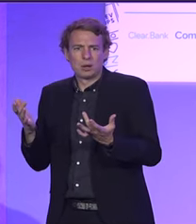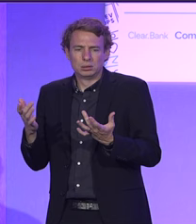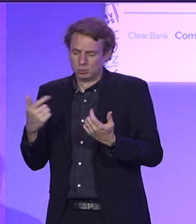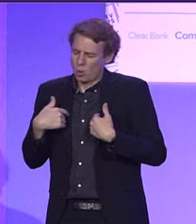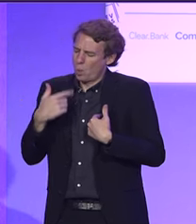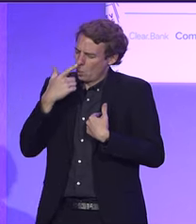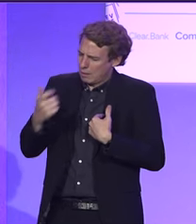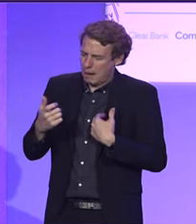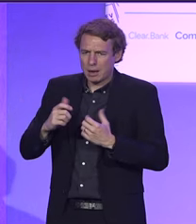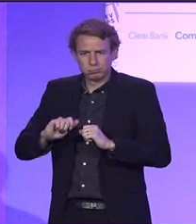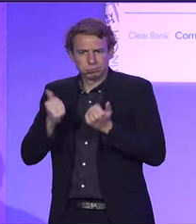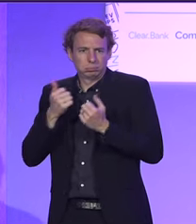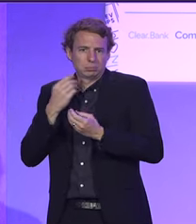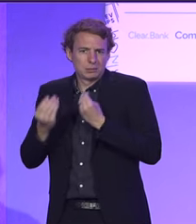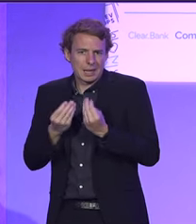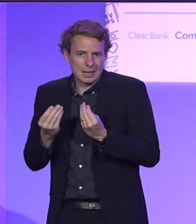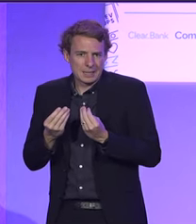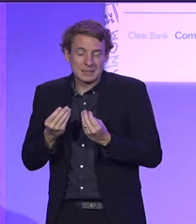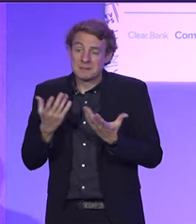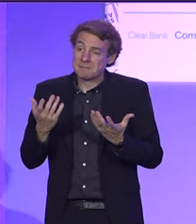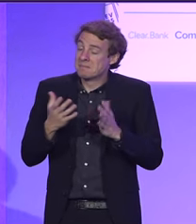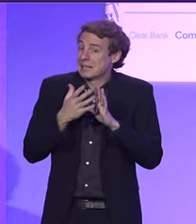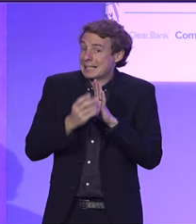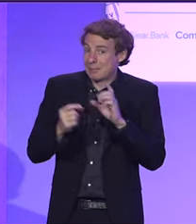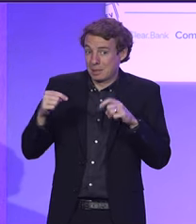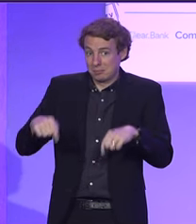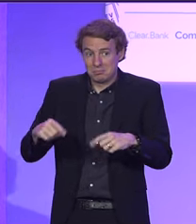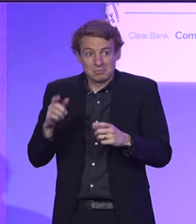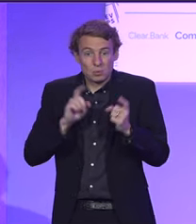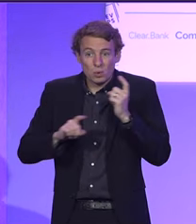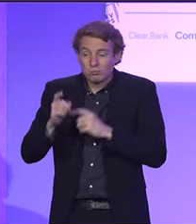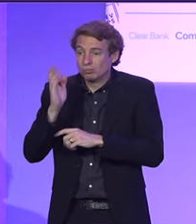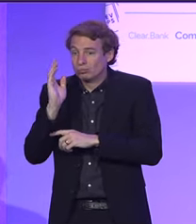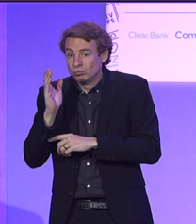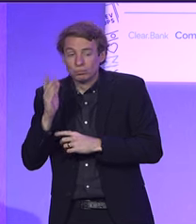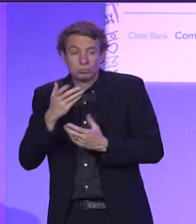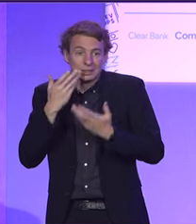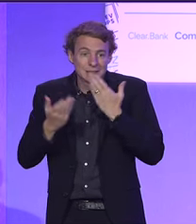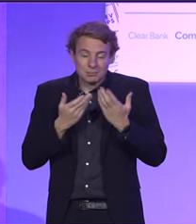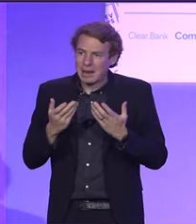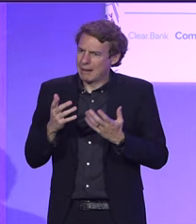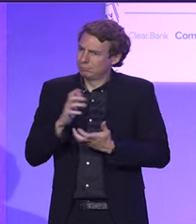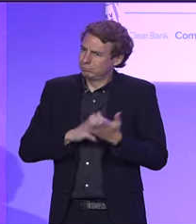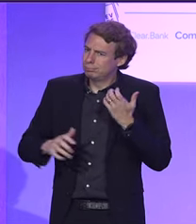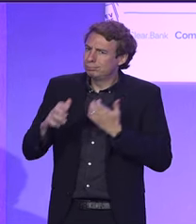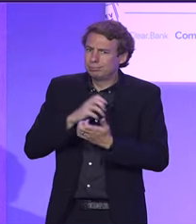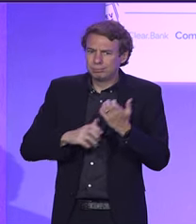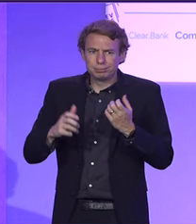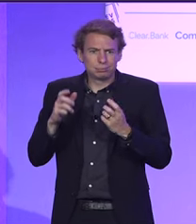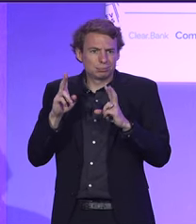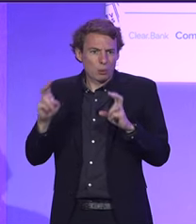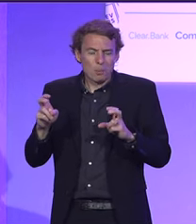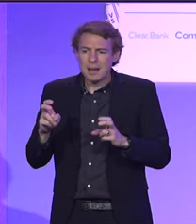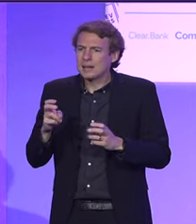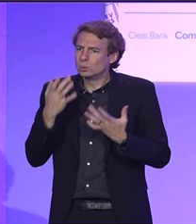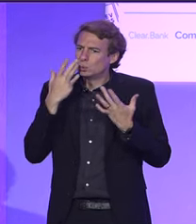this, will allow you to showcase to your manager that you have those skills even though you might not do them at work. And I'm going to cover a lot of this during the talk. So think about